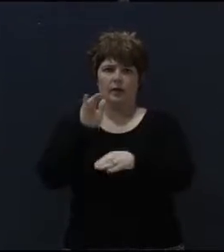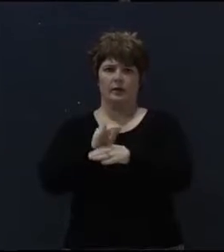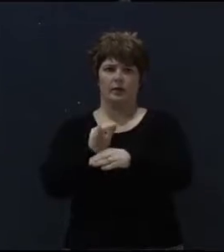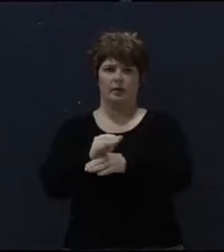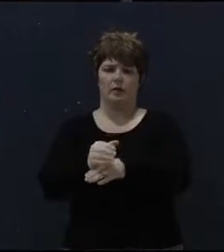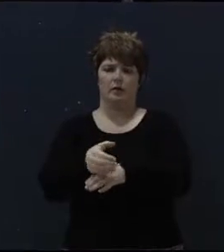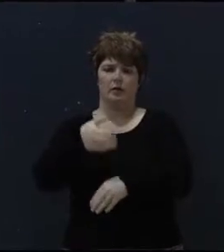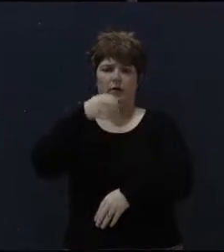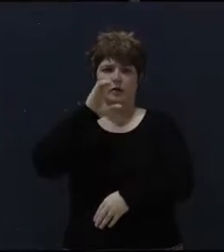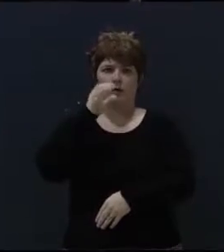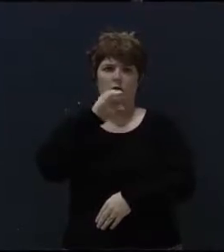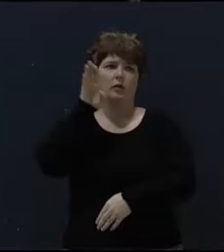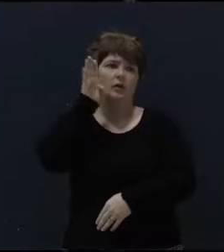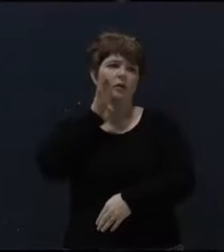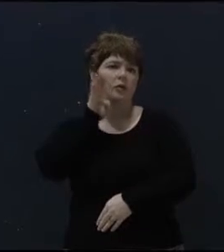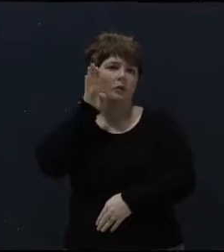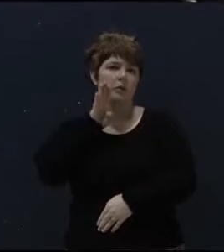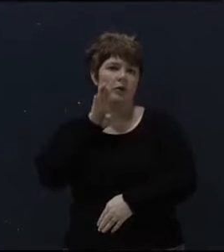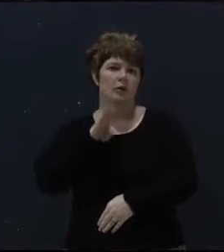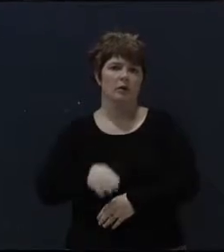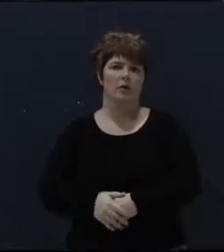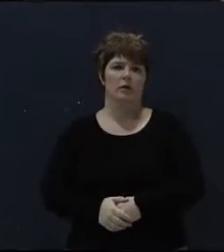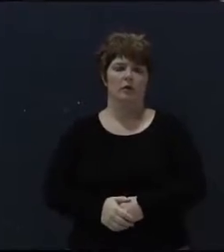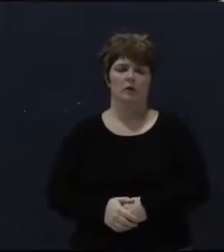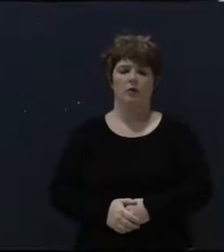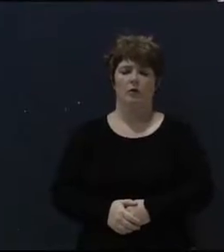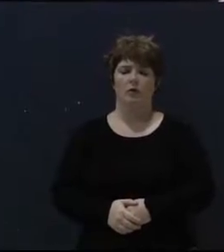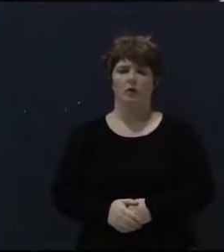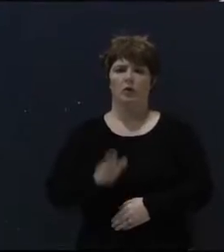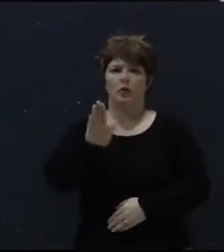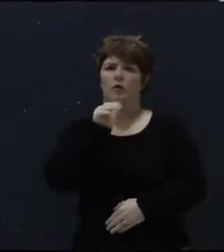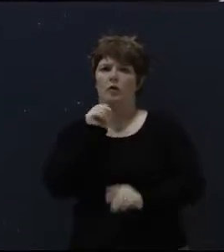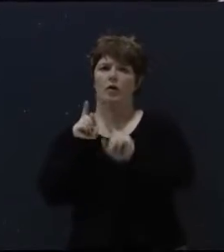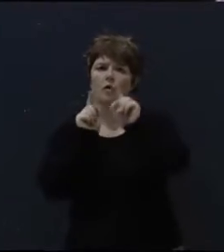Shame on you. By the way, you ain't getting in no holy place.